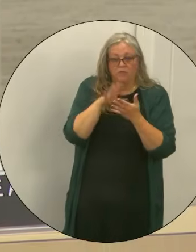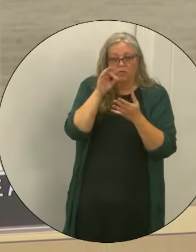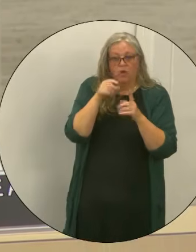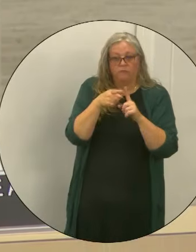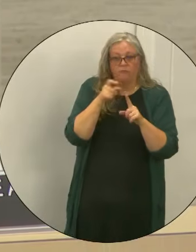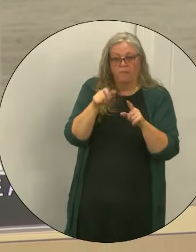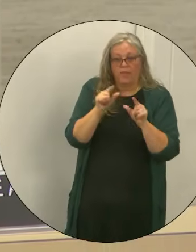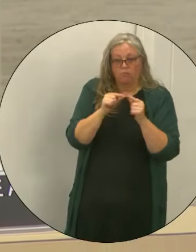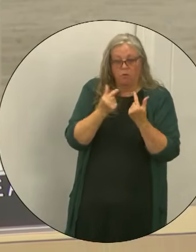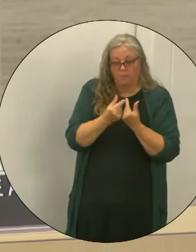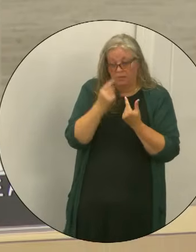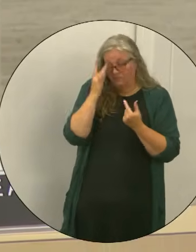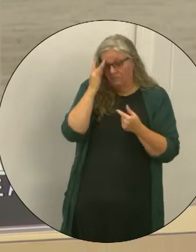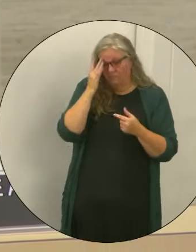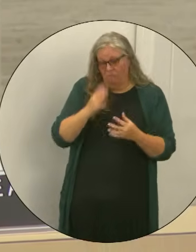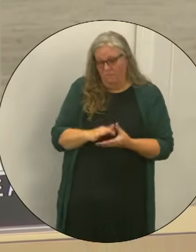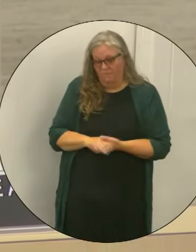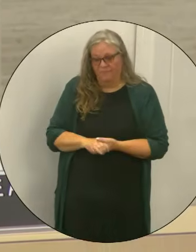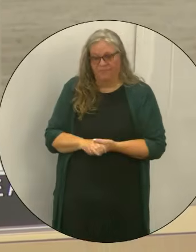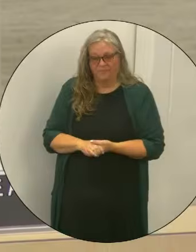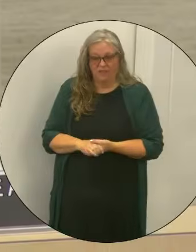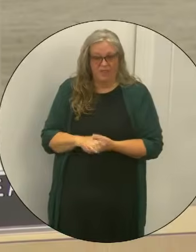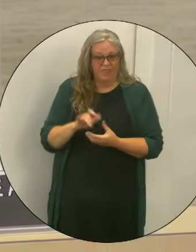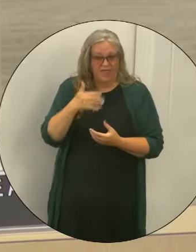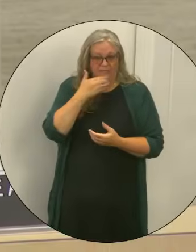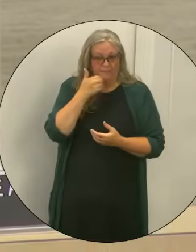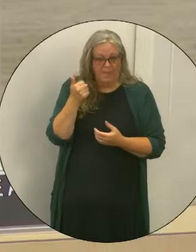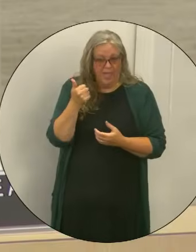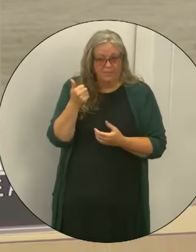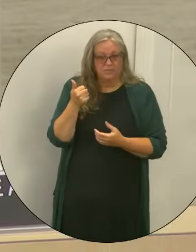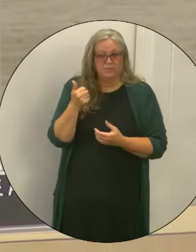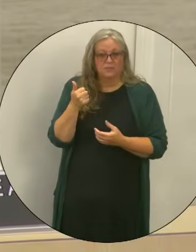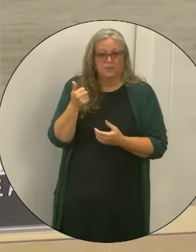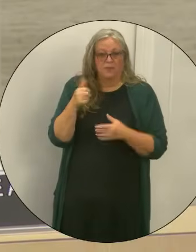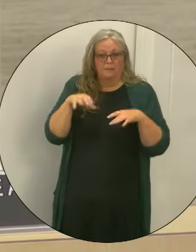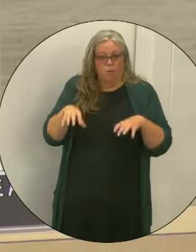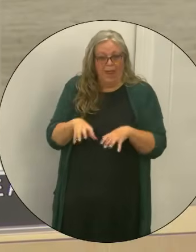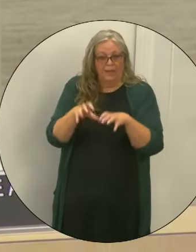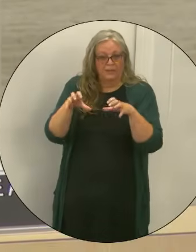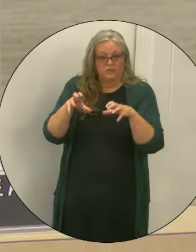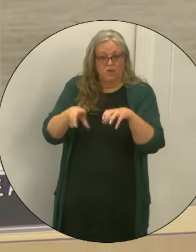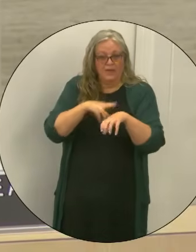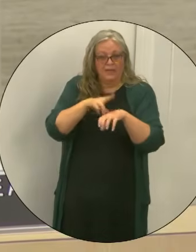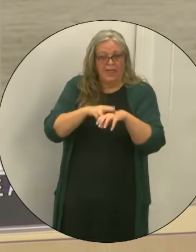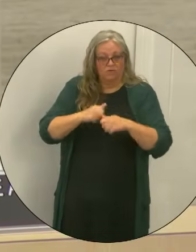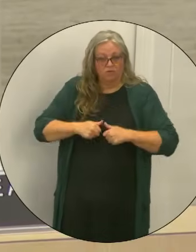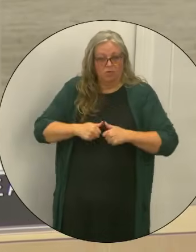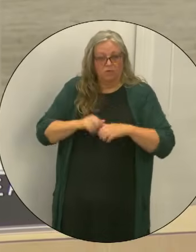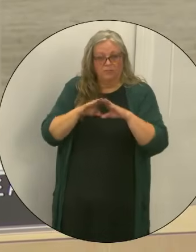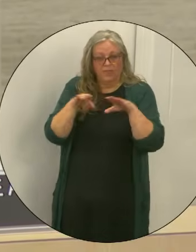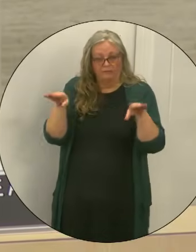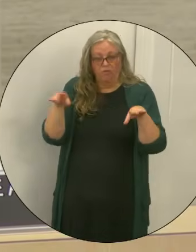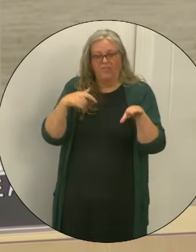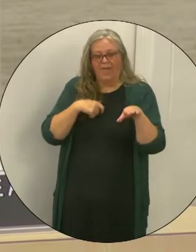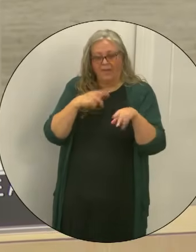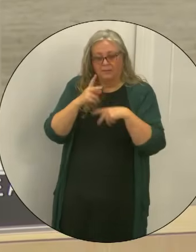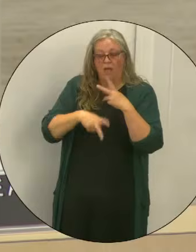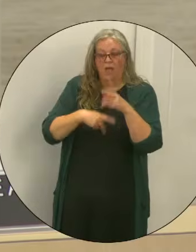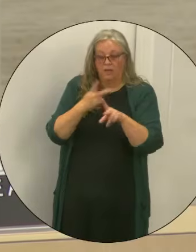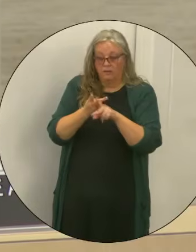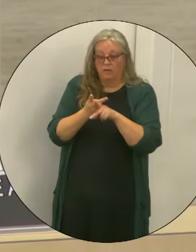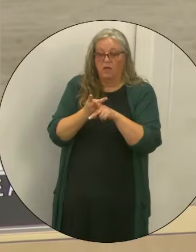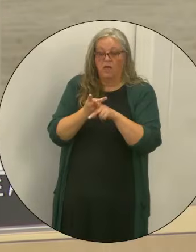that group? Because that's a best practice, I think, on a national level, that kind of collaboration. I have not